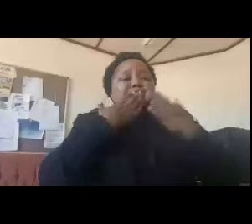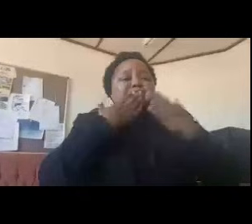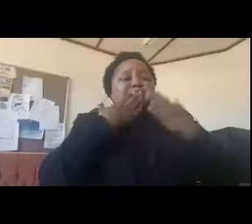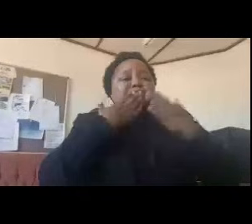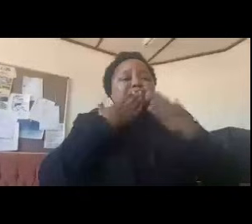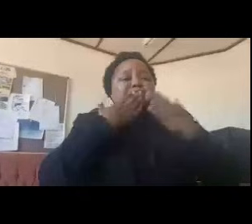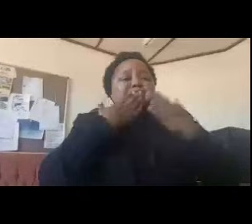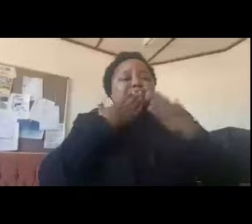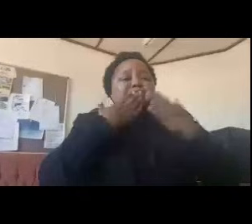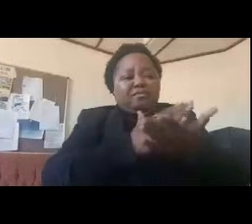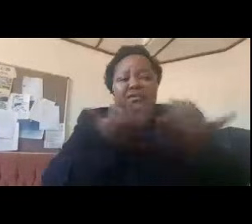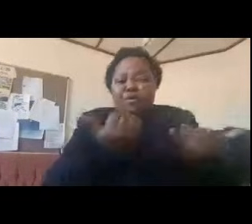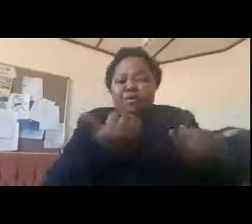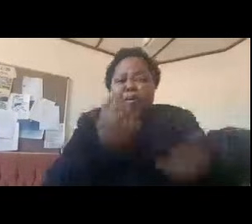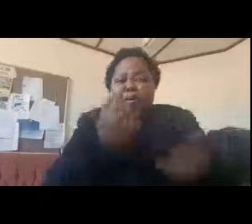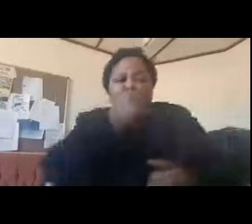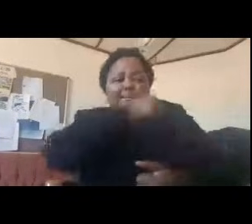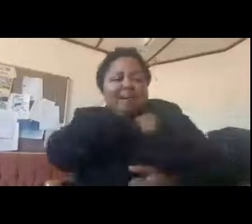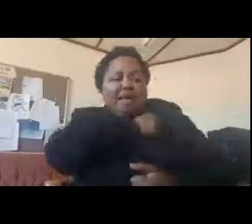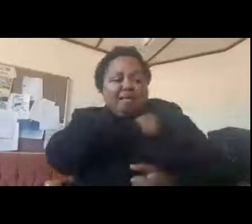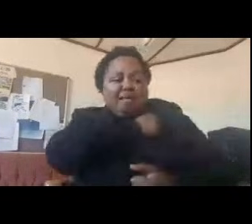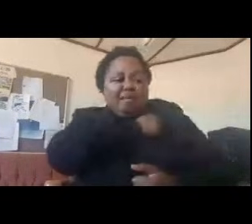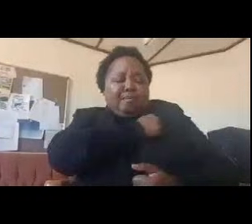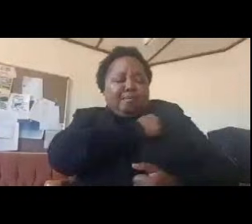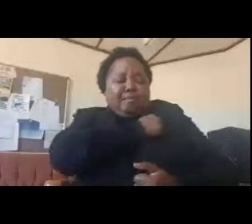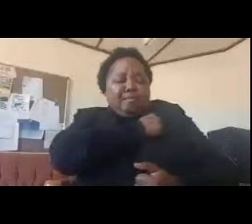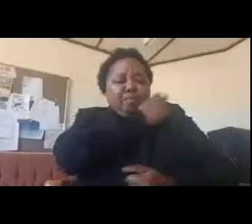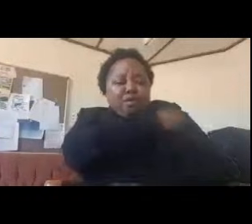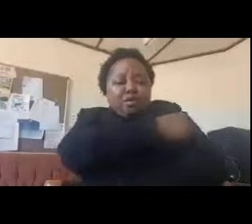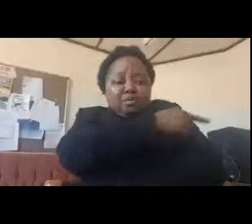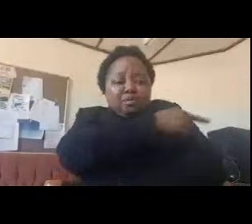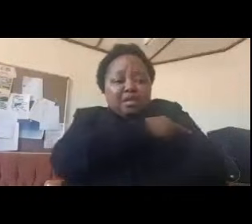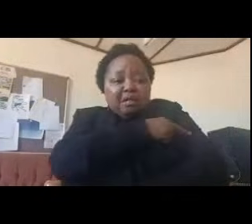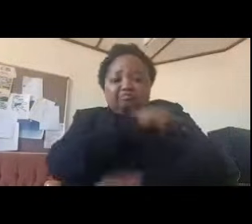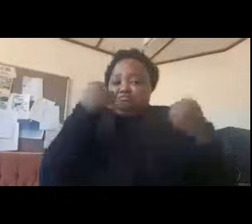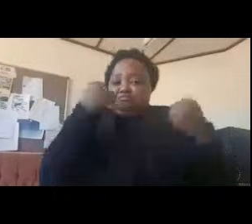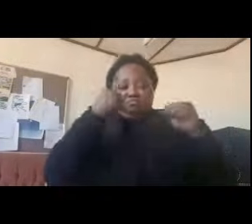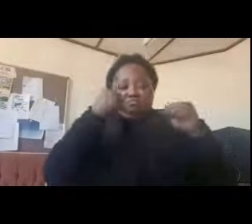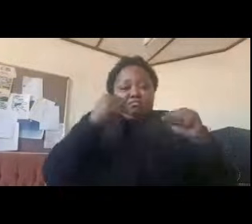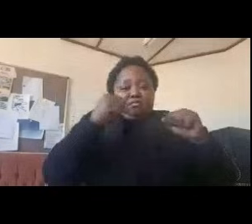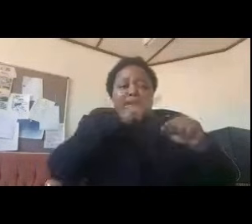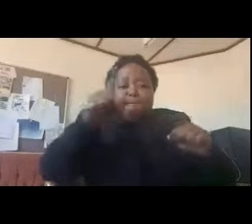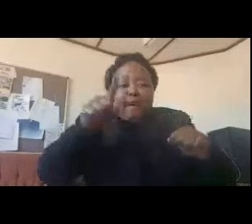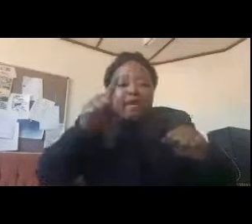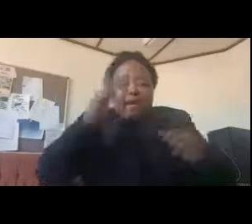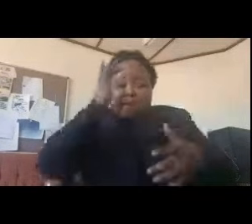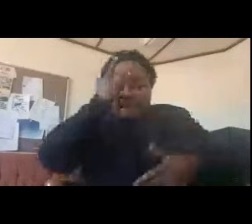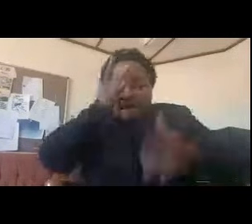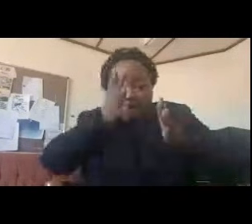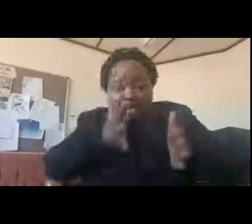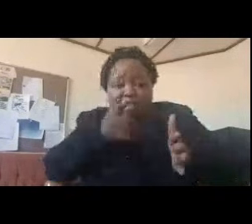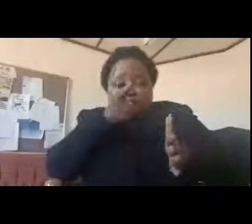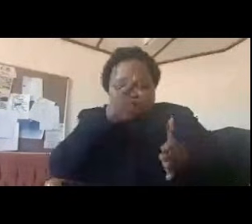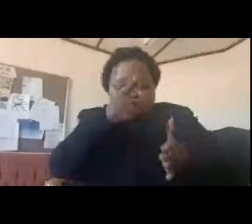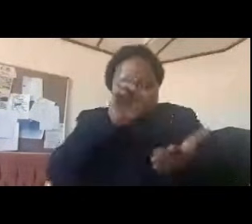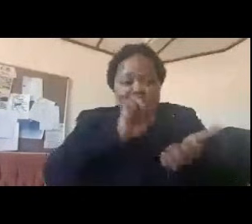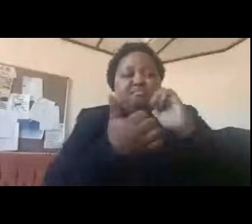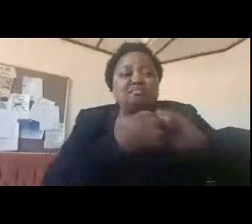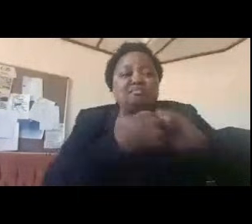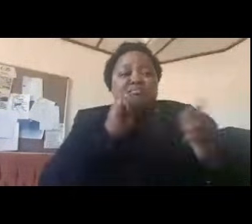hospital? No. We blame the patient's behavior. This is the reality of gender-based